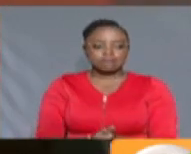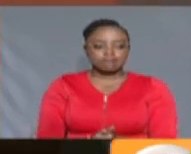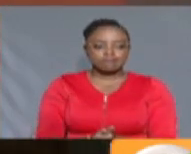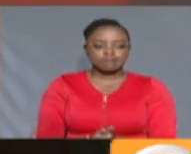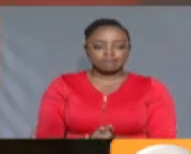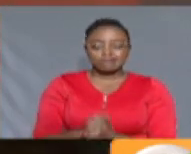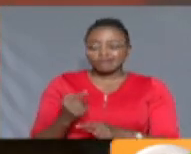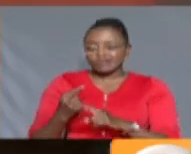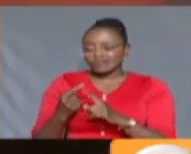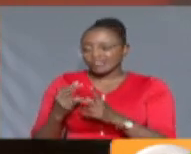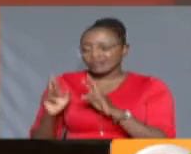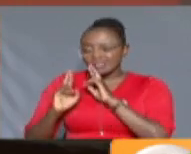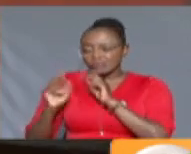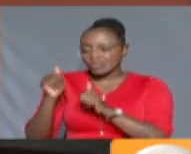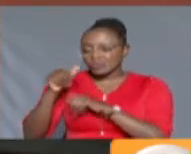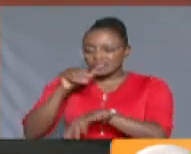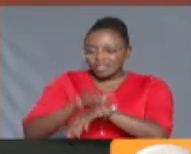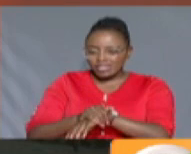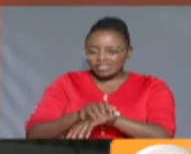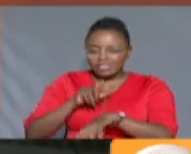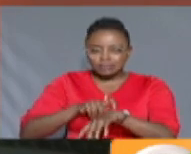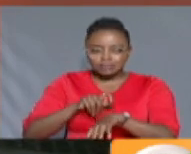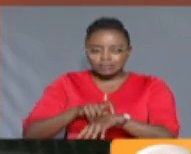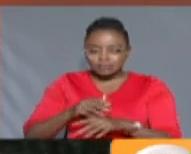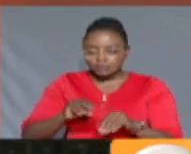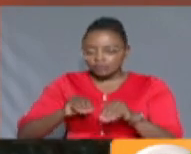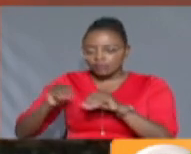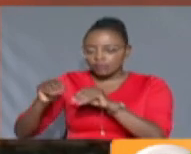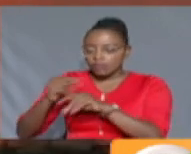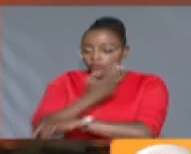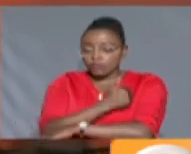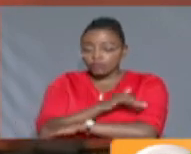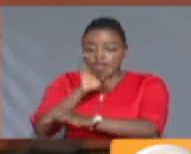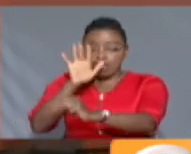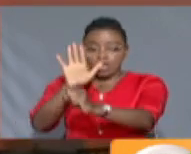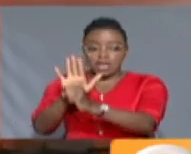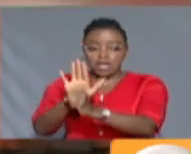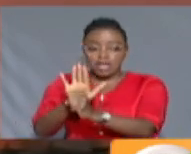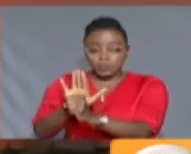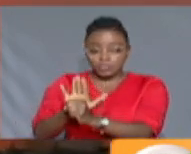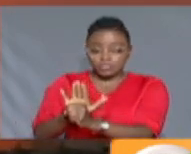From the reports that we've been able to gather while we're moving at Pandya Hospital, most of